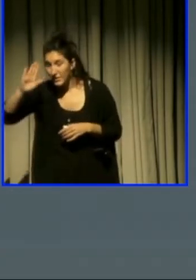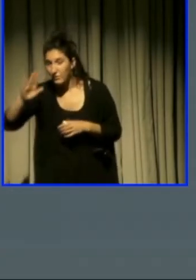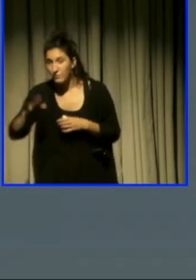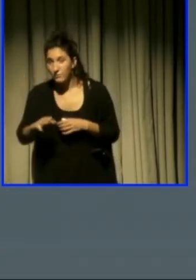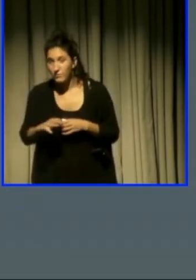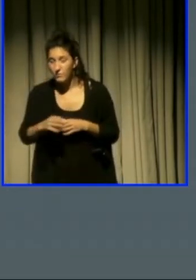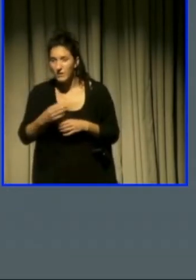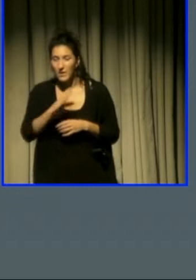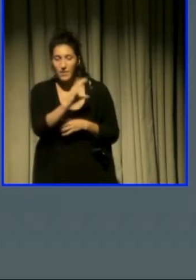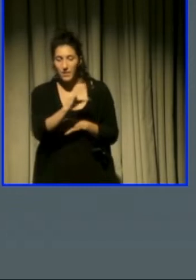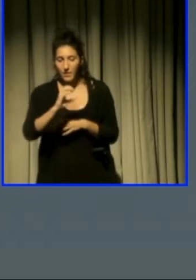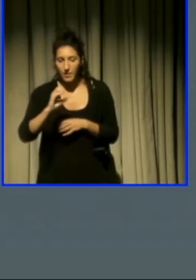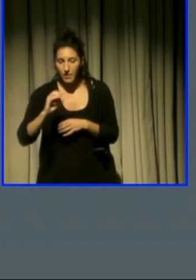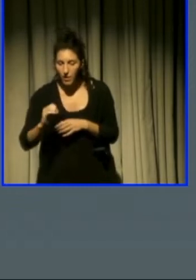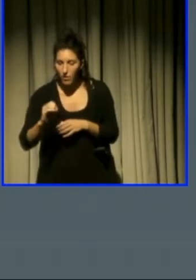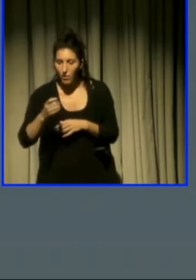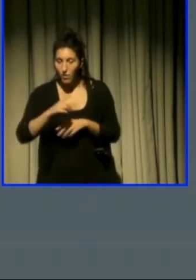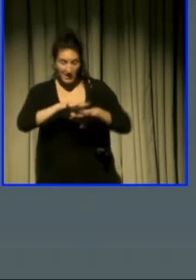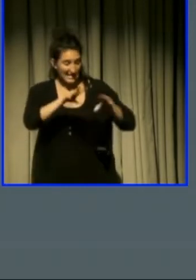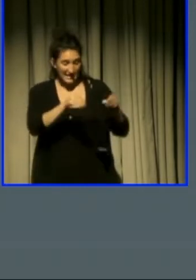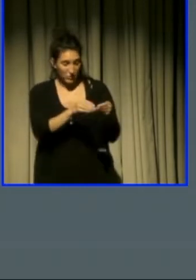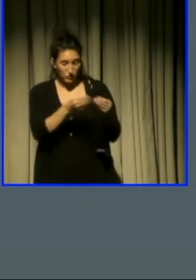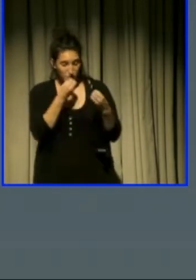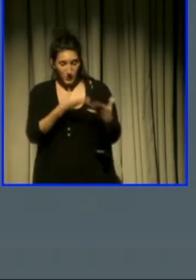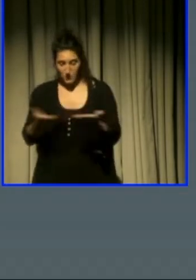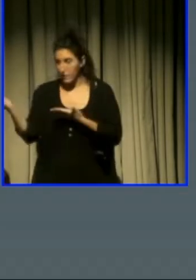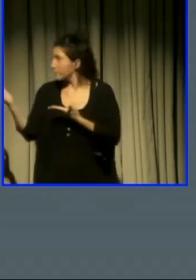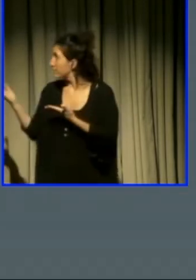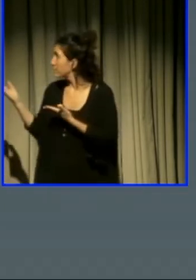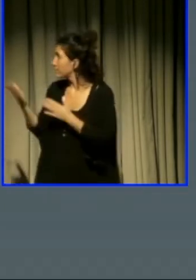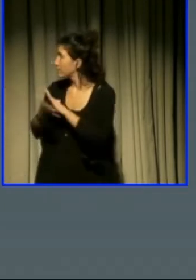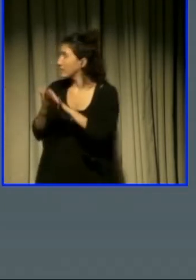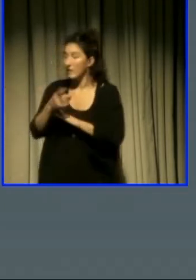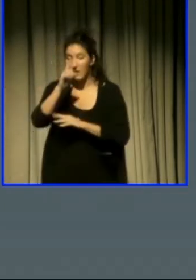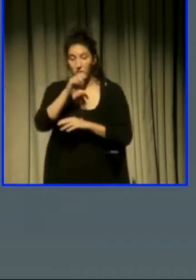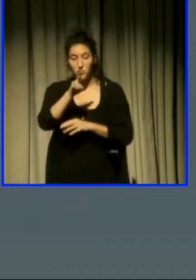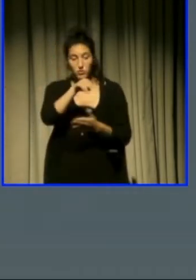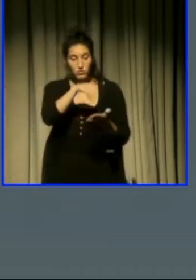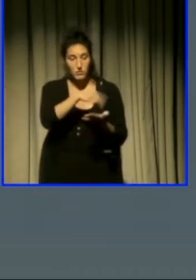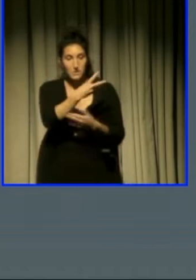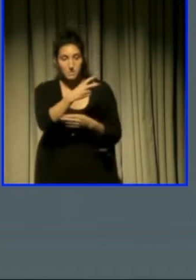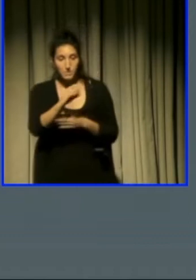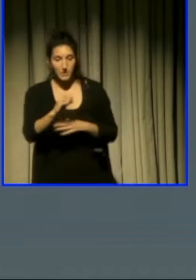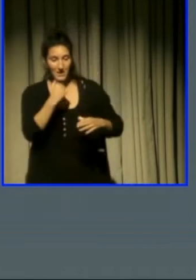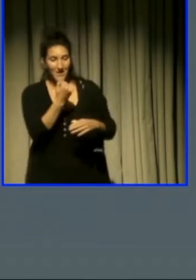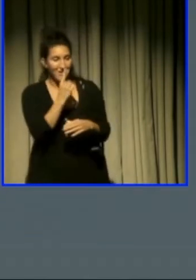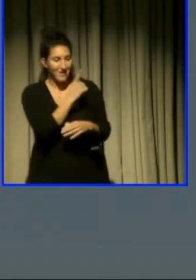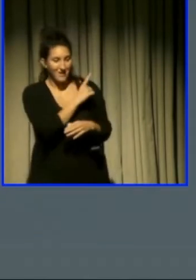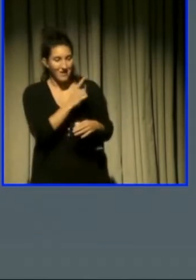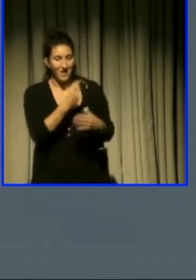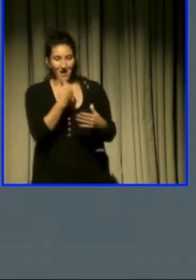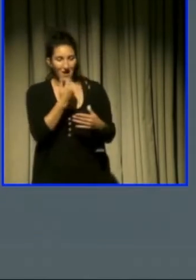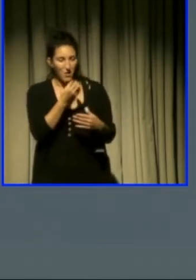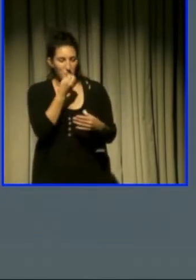here, where he says, in 2020, one thing became very obvious very quickly. As